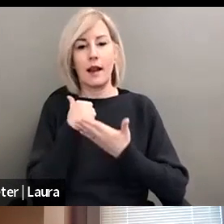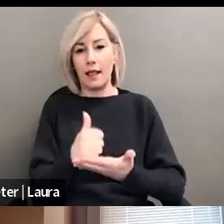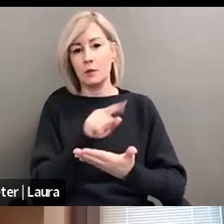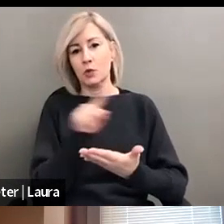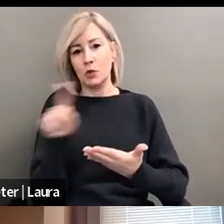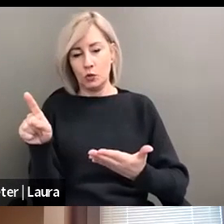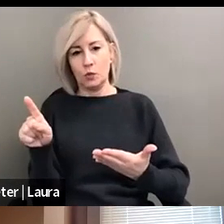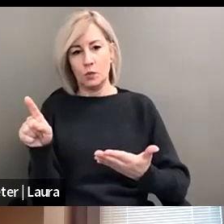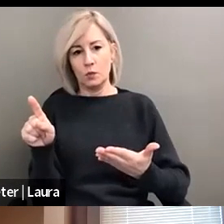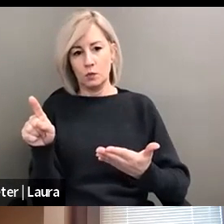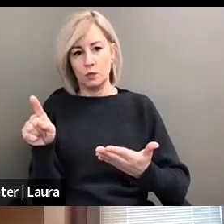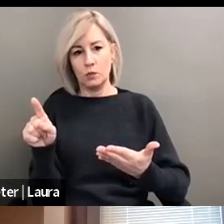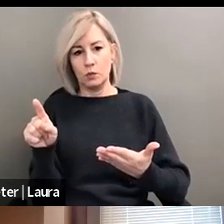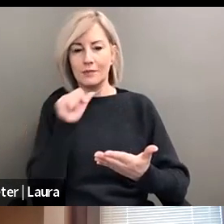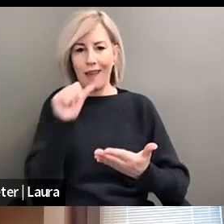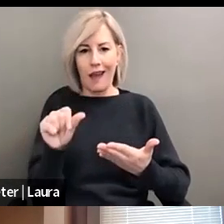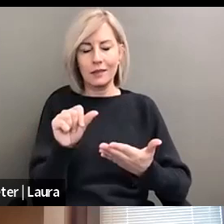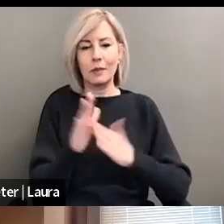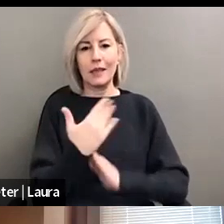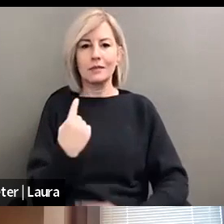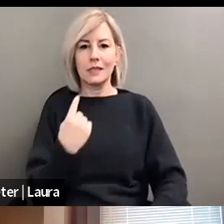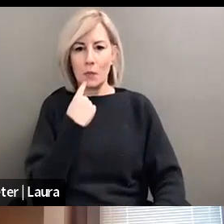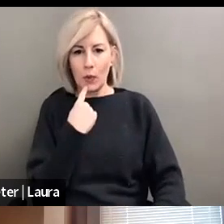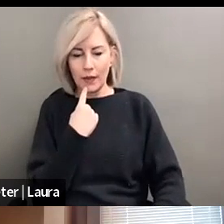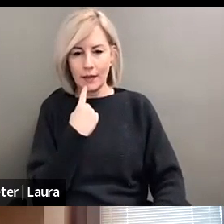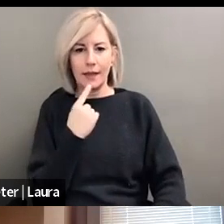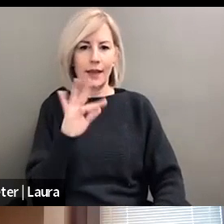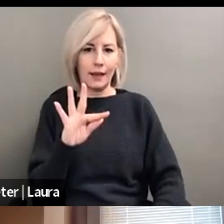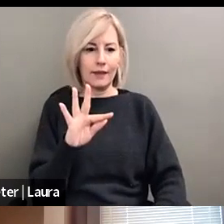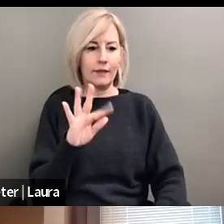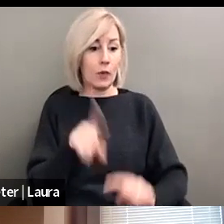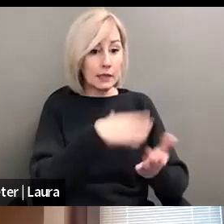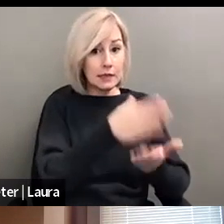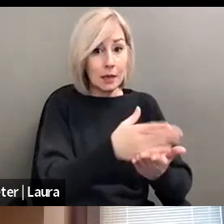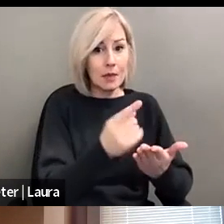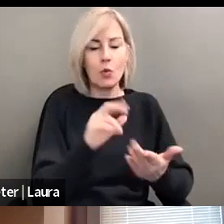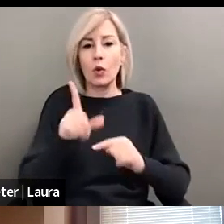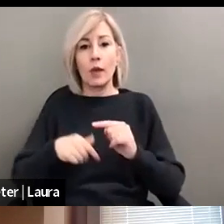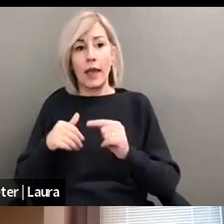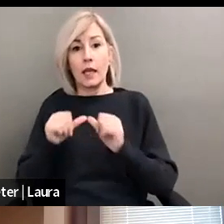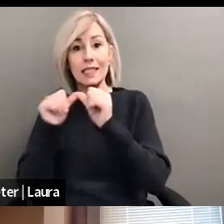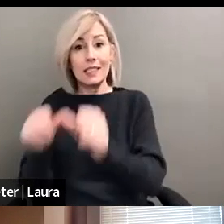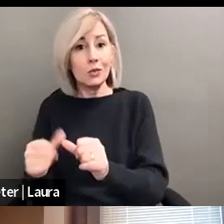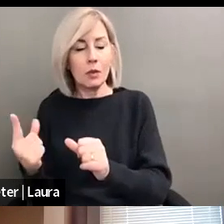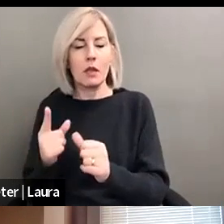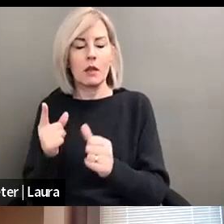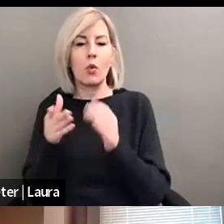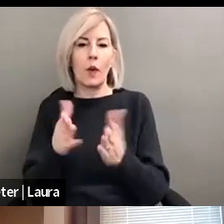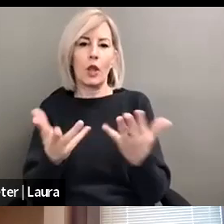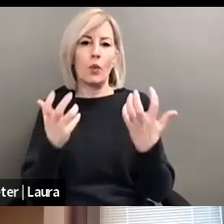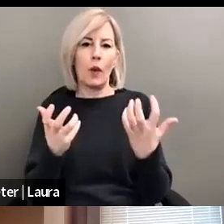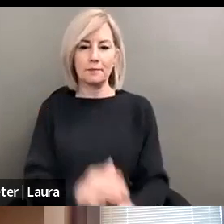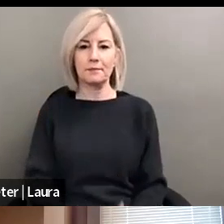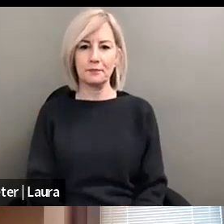well not be disappointed if something can't get stopped or can't get pushed forward the way you might like it